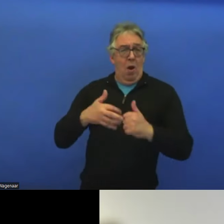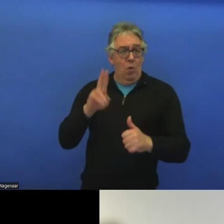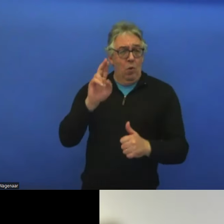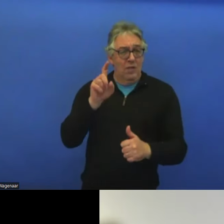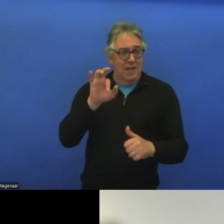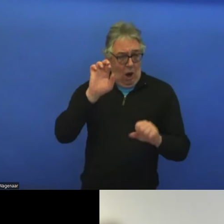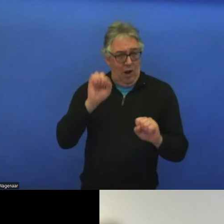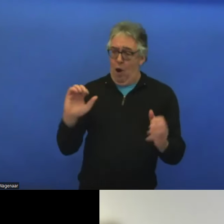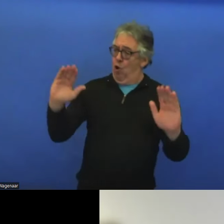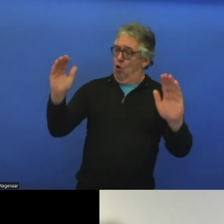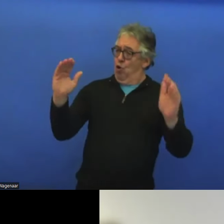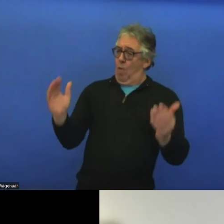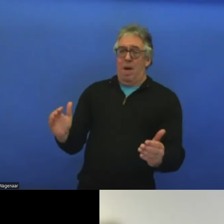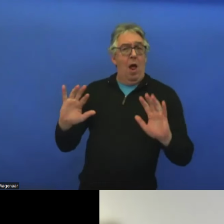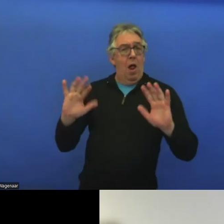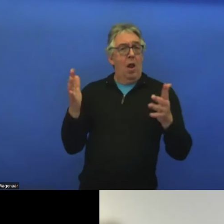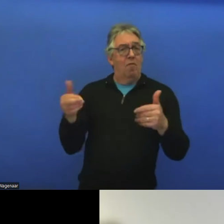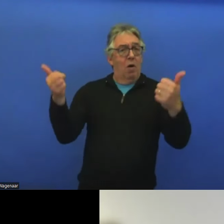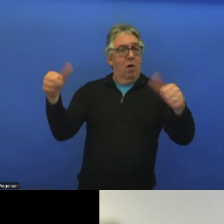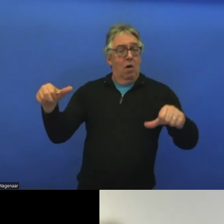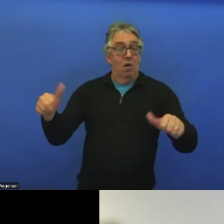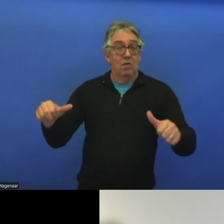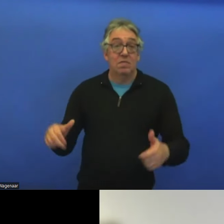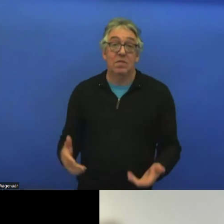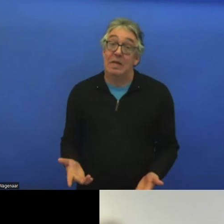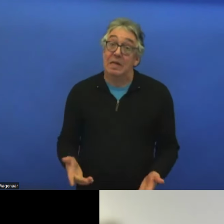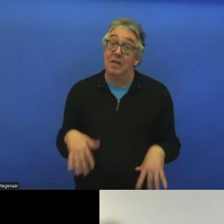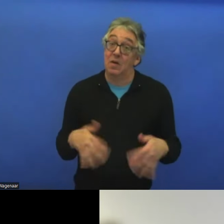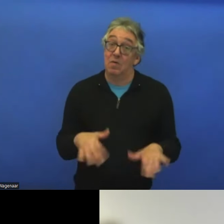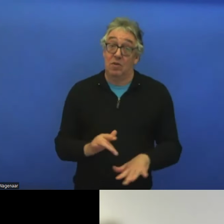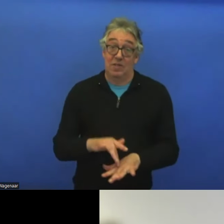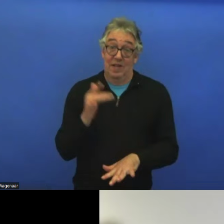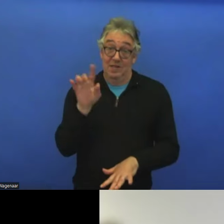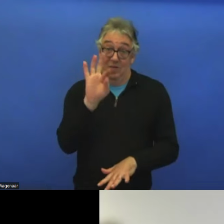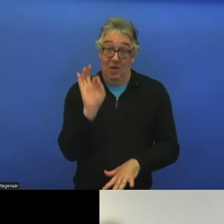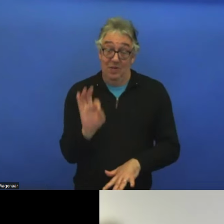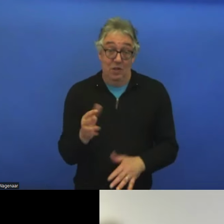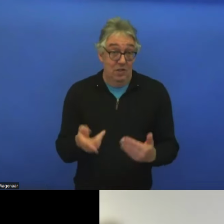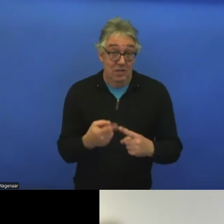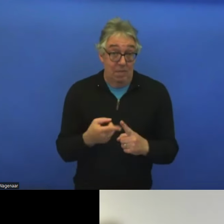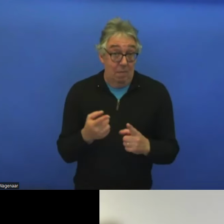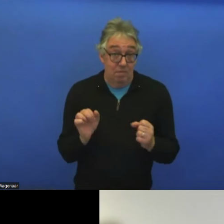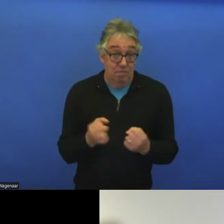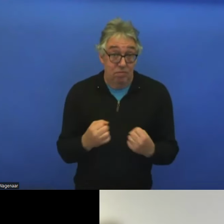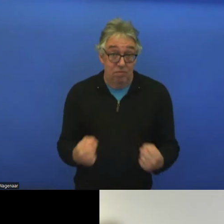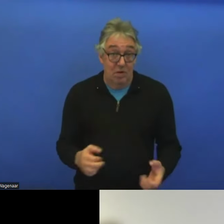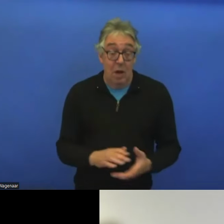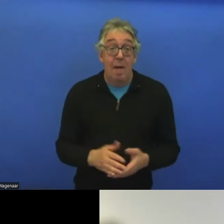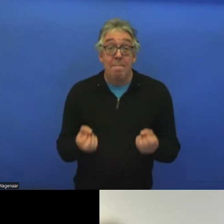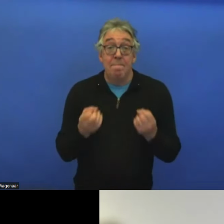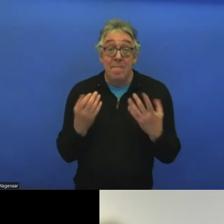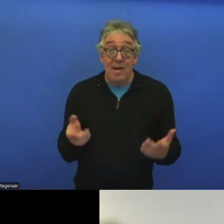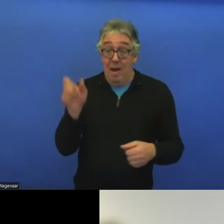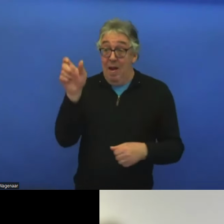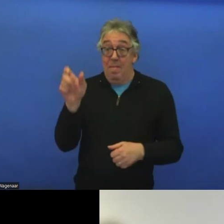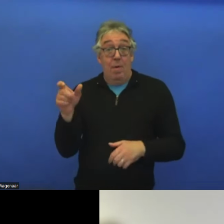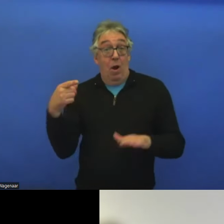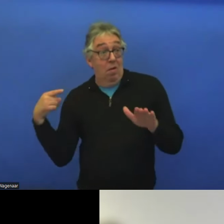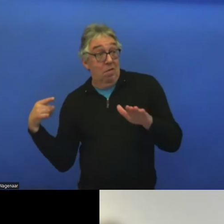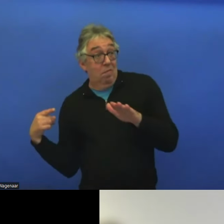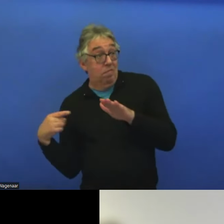Usually, sometimes they don't. People often leave their country because they've